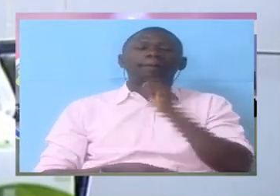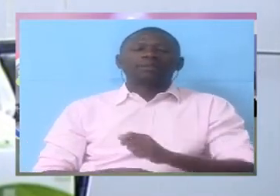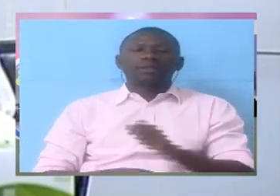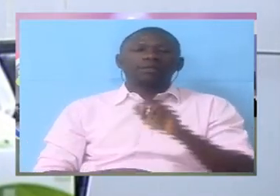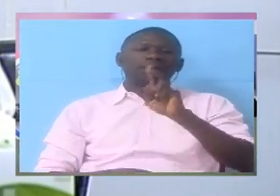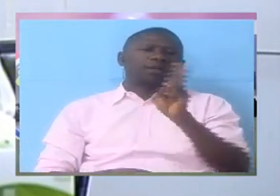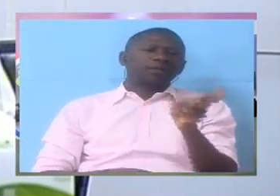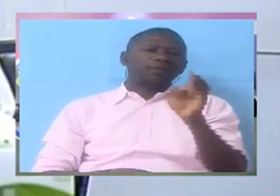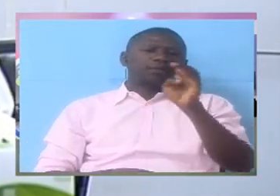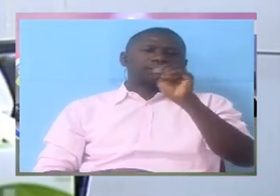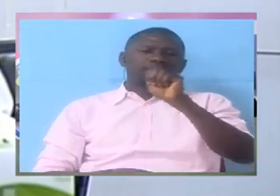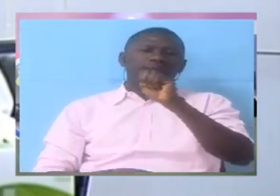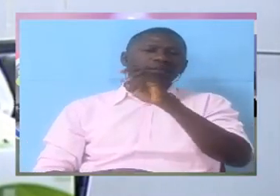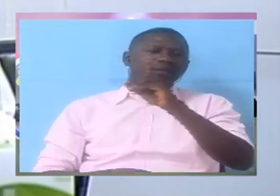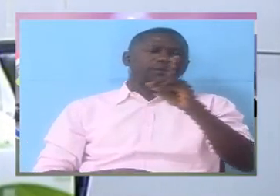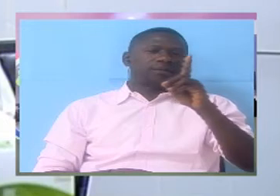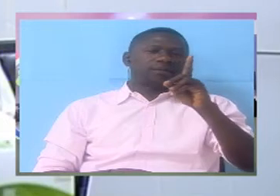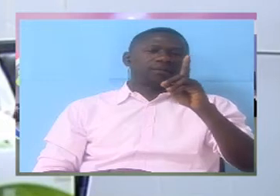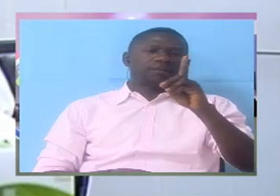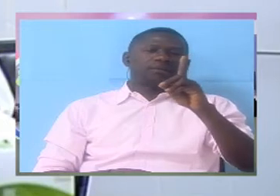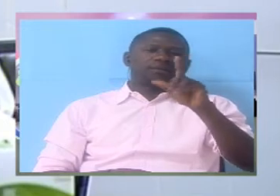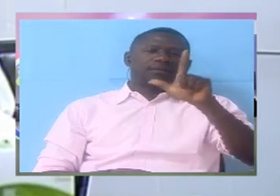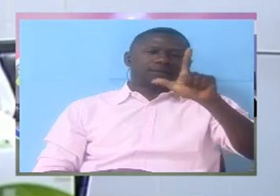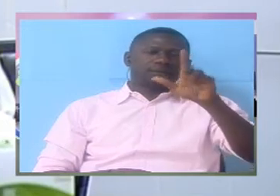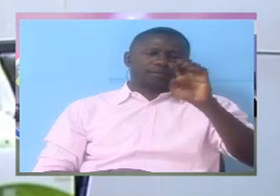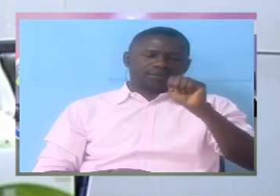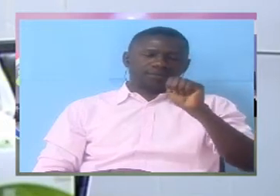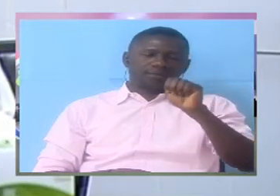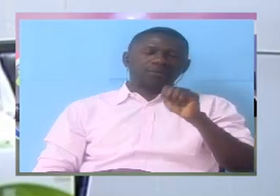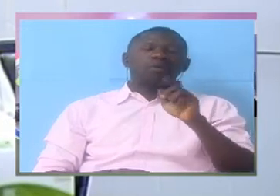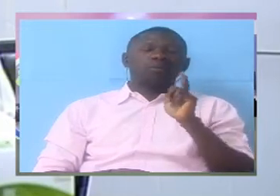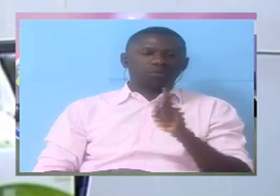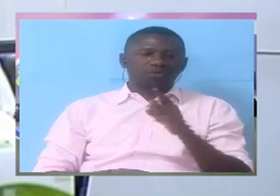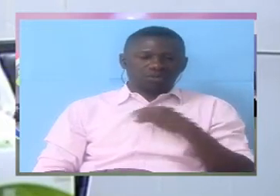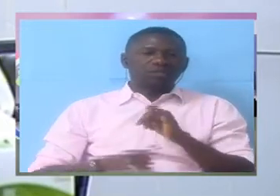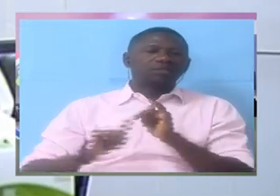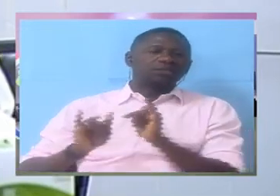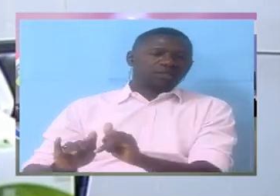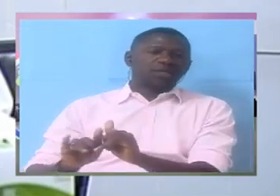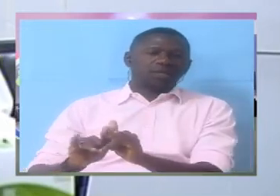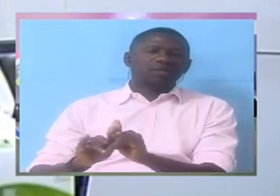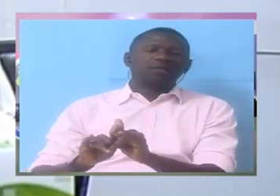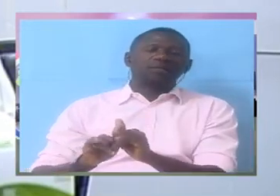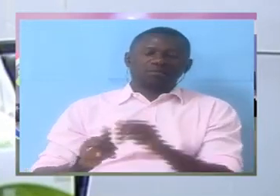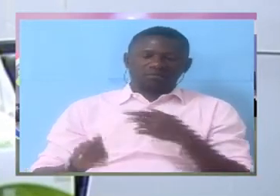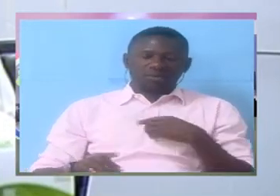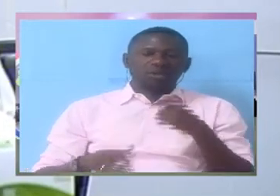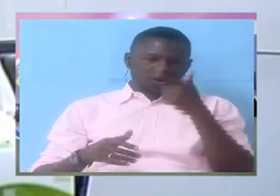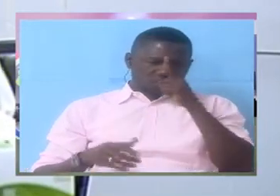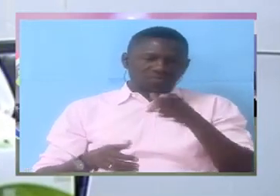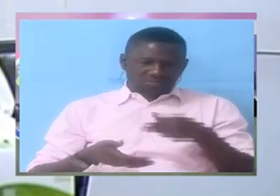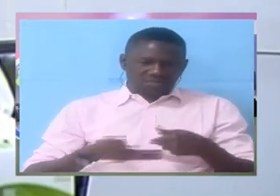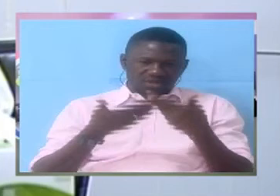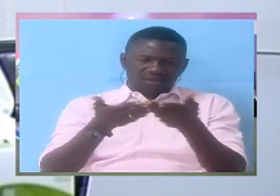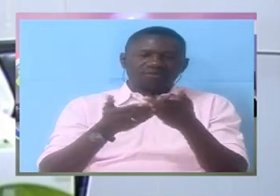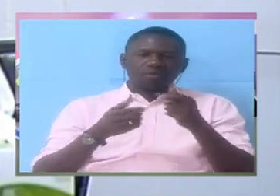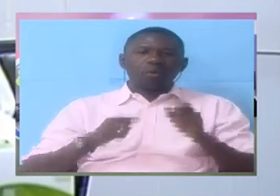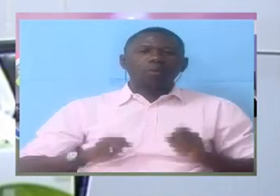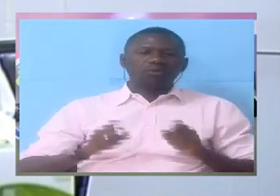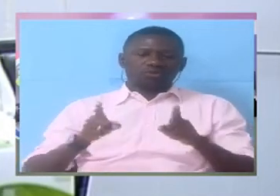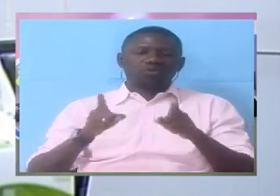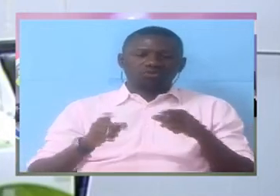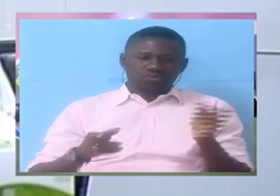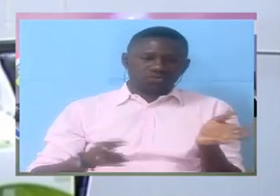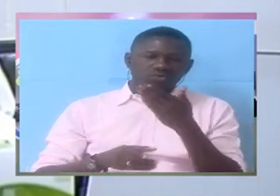ya Mr. Hedul. But you can stay around. Re isitara jang follow. I can give you a chance to go to classes. Si silo di la purieta class